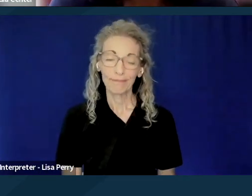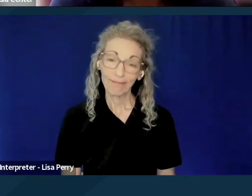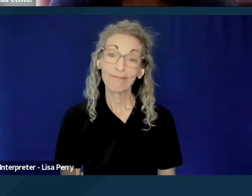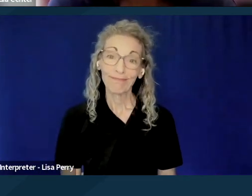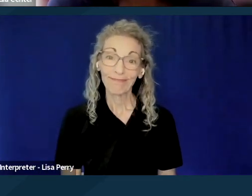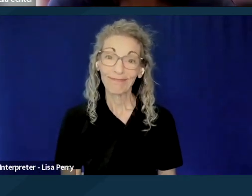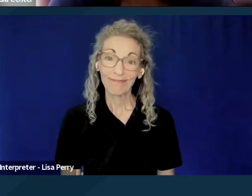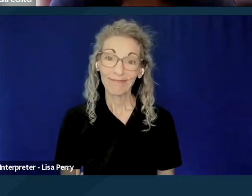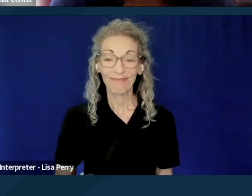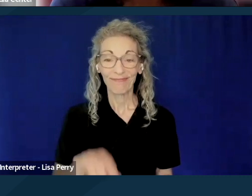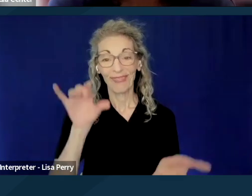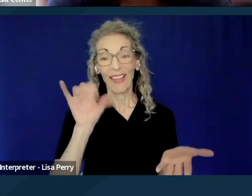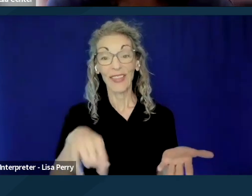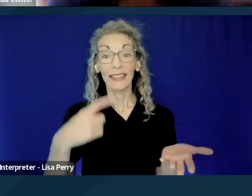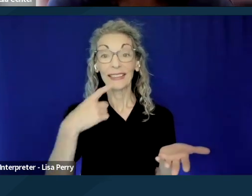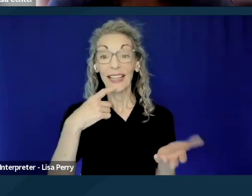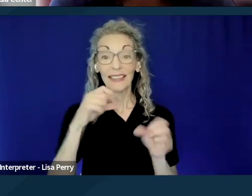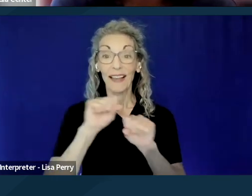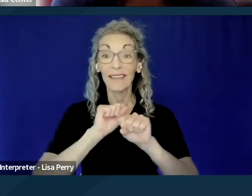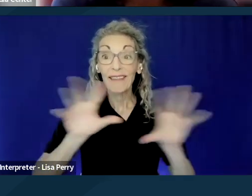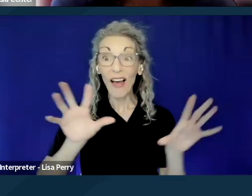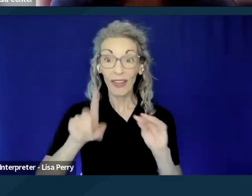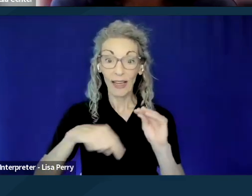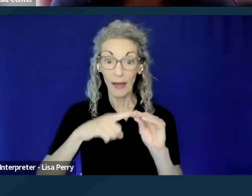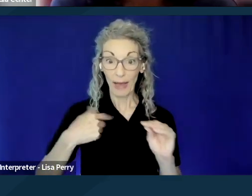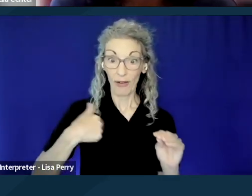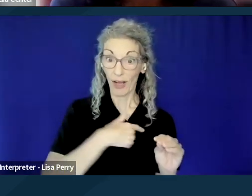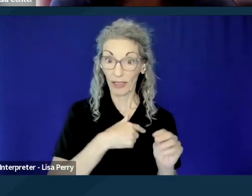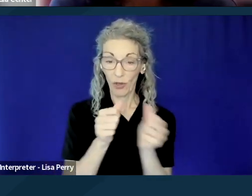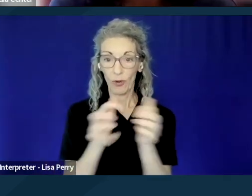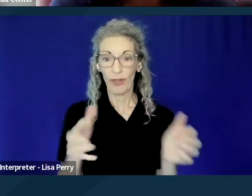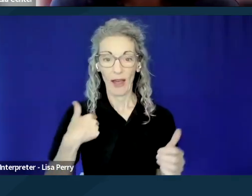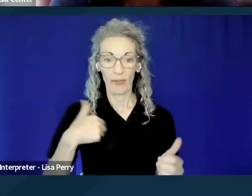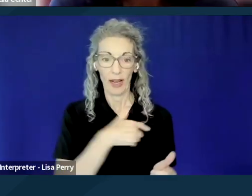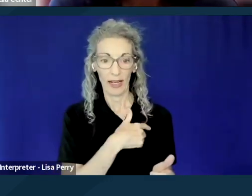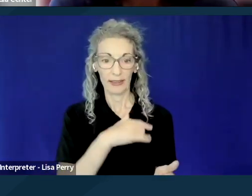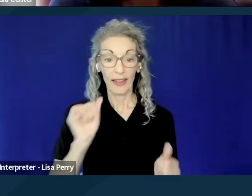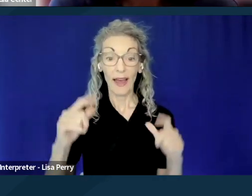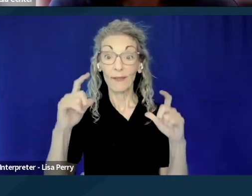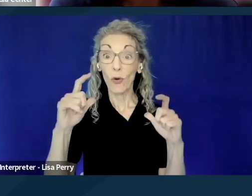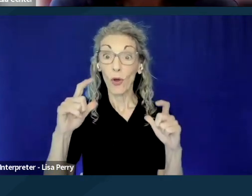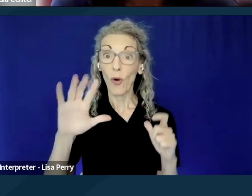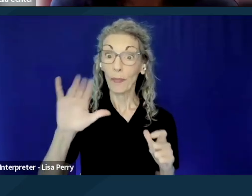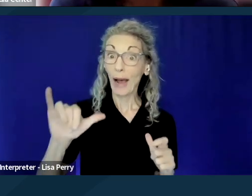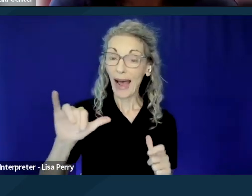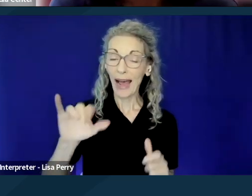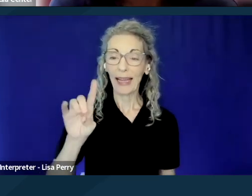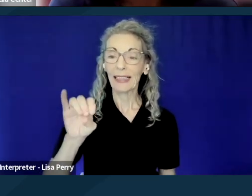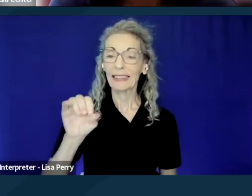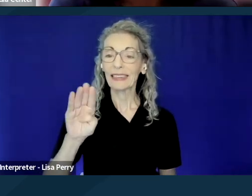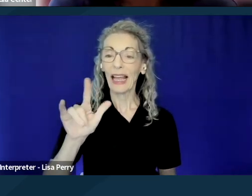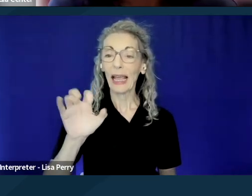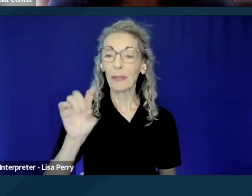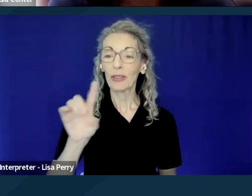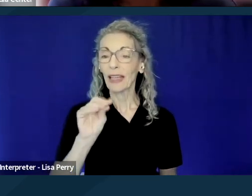Okay, this is a slide that says nothing about us without us, a photo by Disabled in Here. With a picture of a